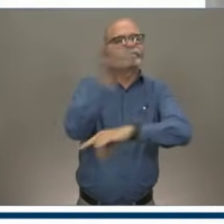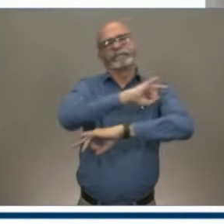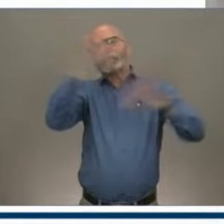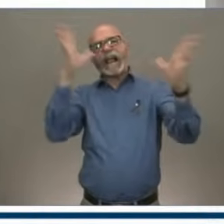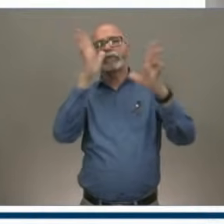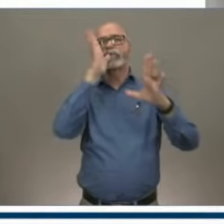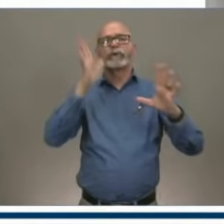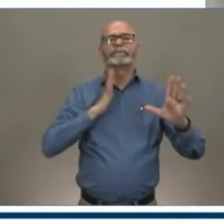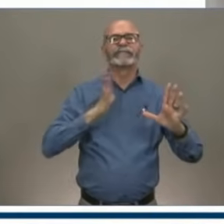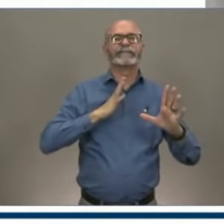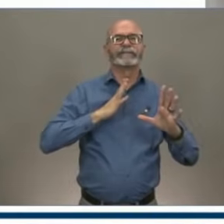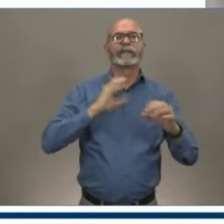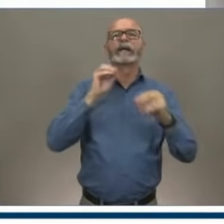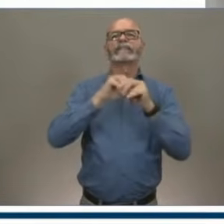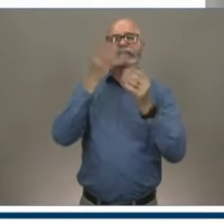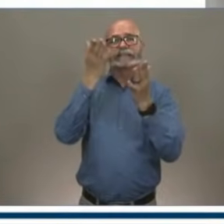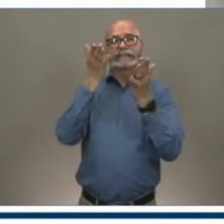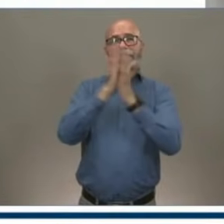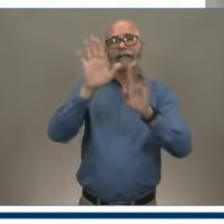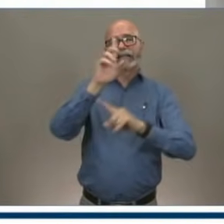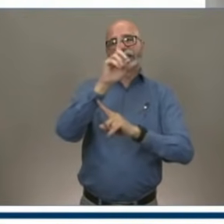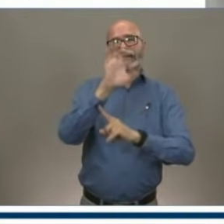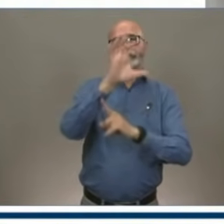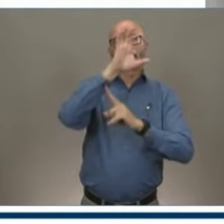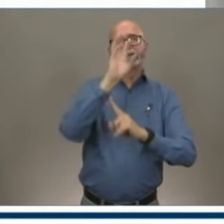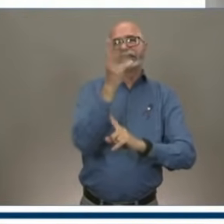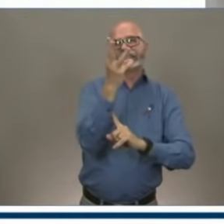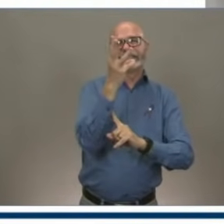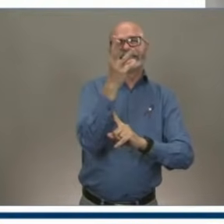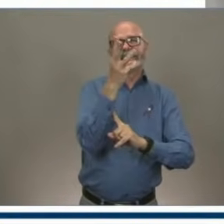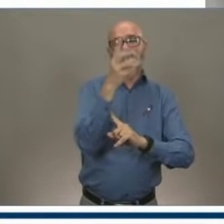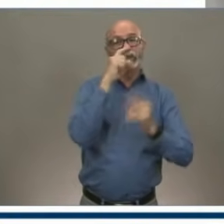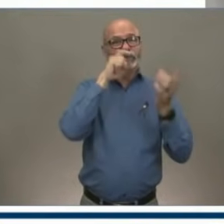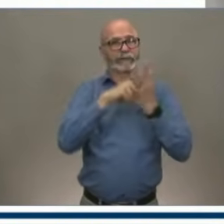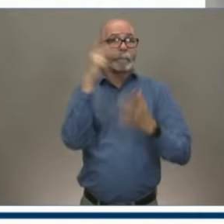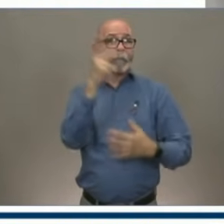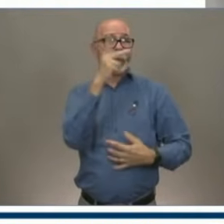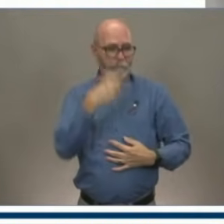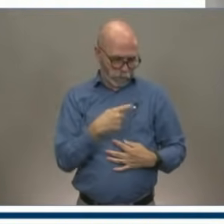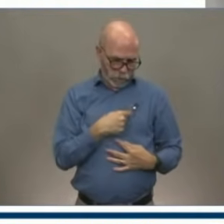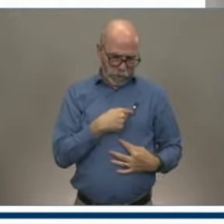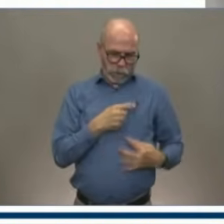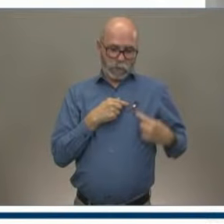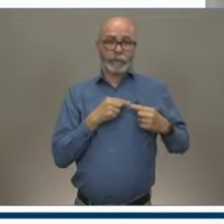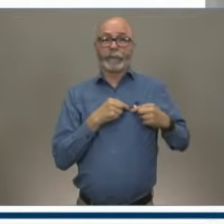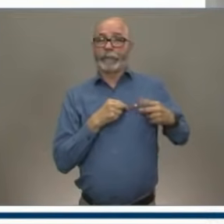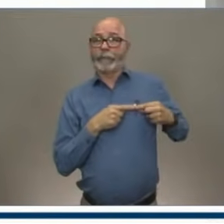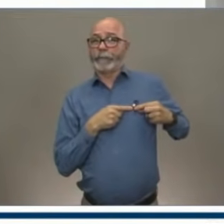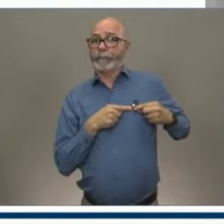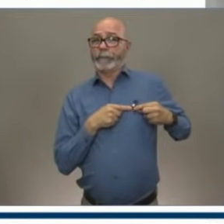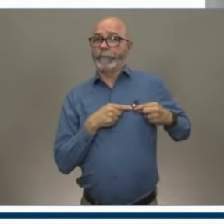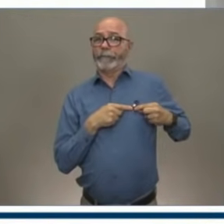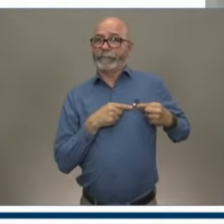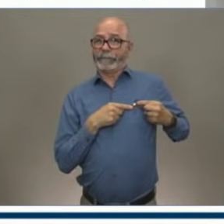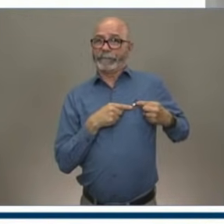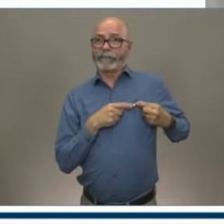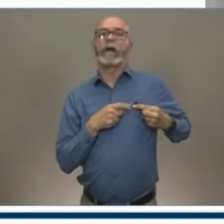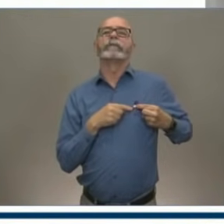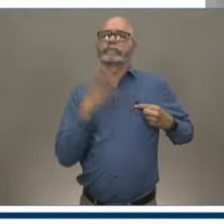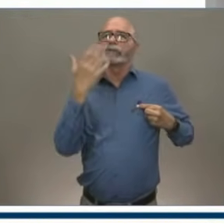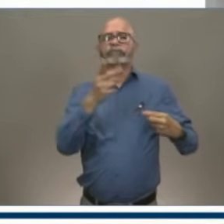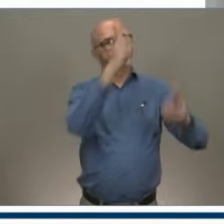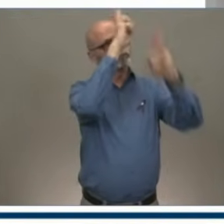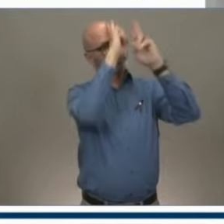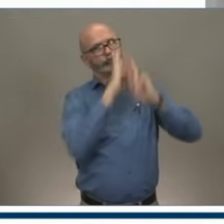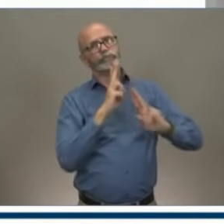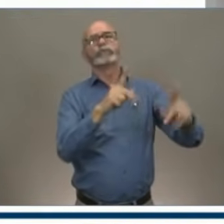December 6th. You'll notice Dr. Strang and I are wearing purple ribbons. This is a time to honor the memory of all women and